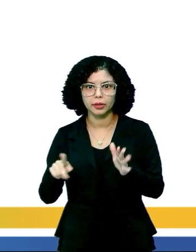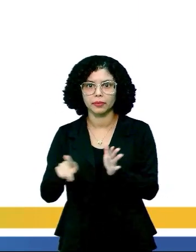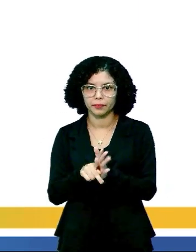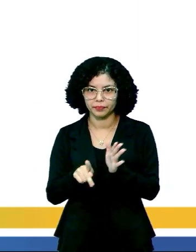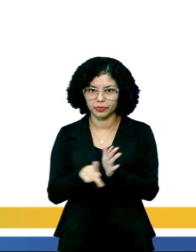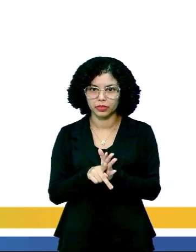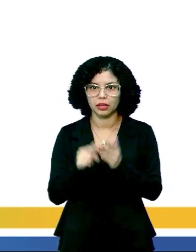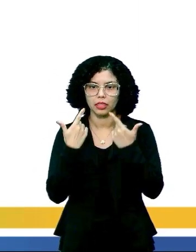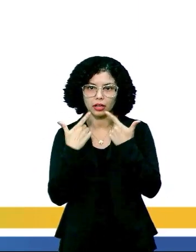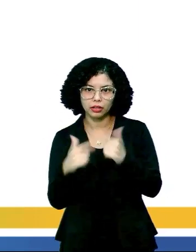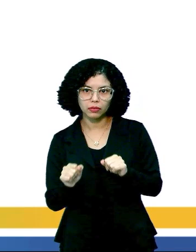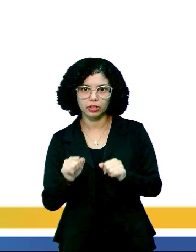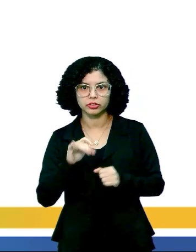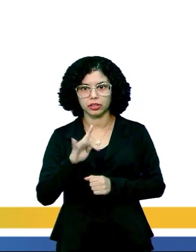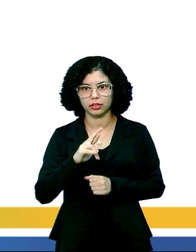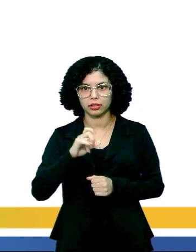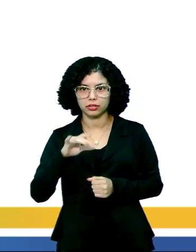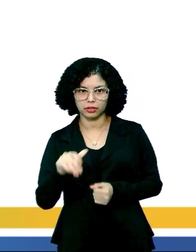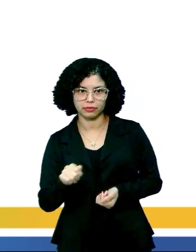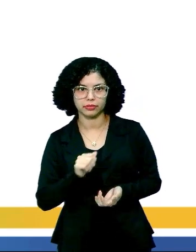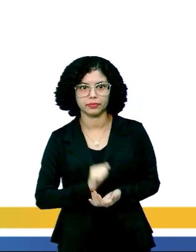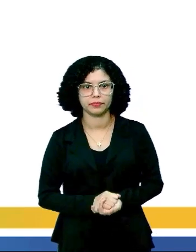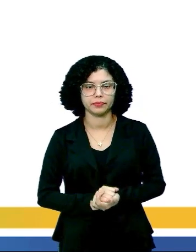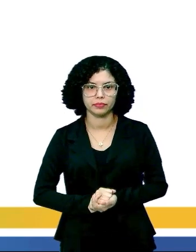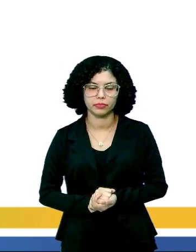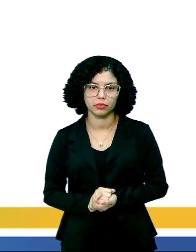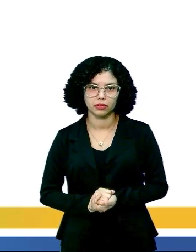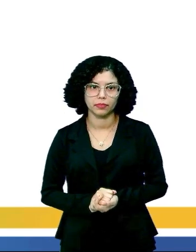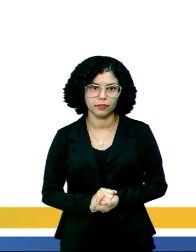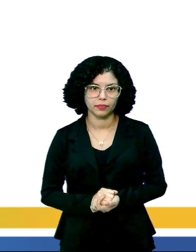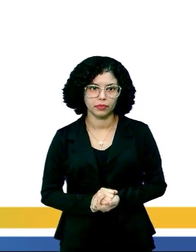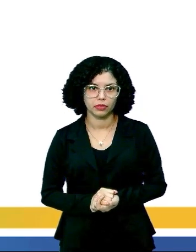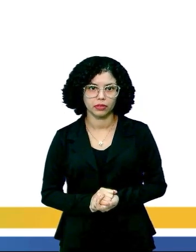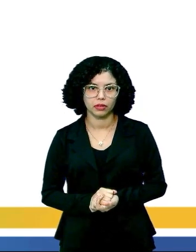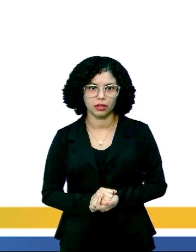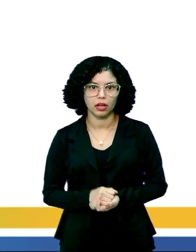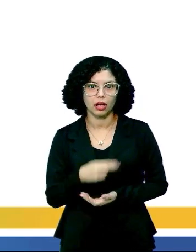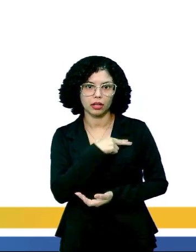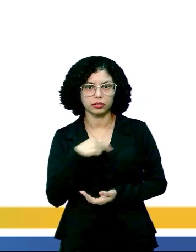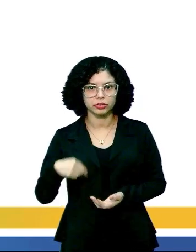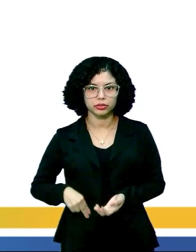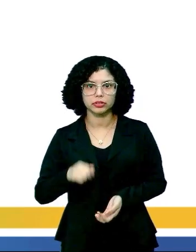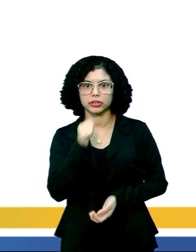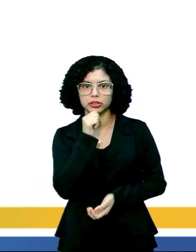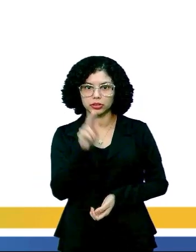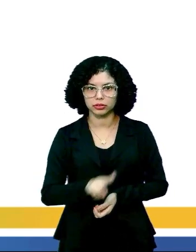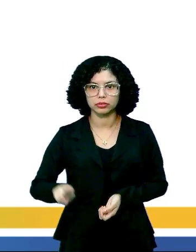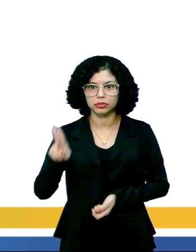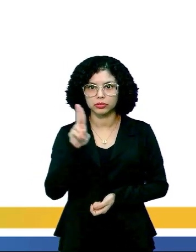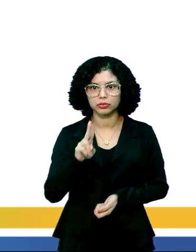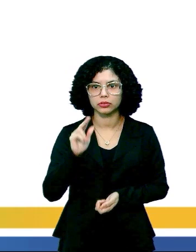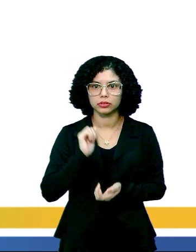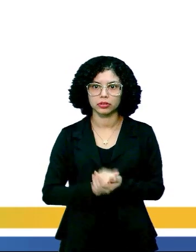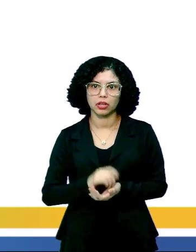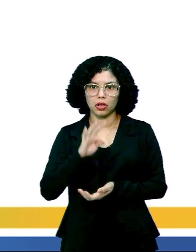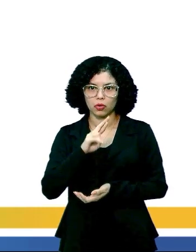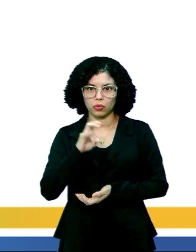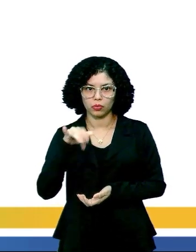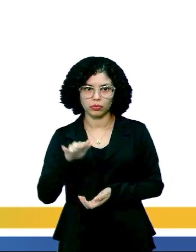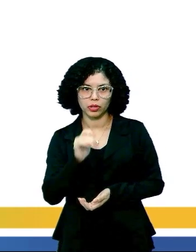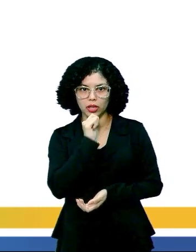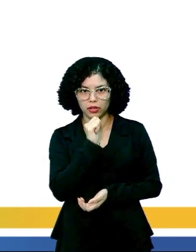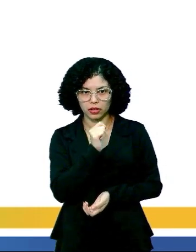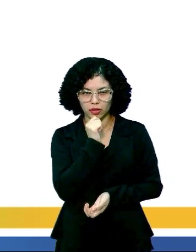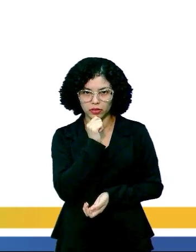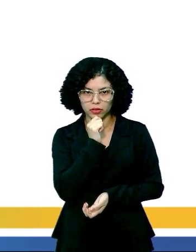may strengthen its language itself. One of the words the Chinese use to refer to their country